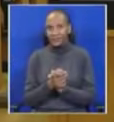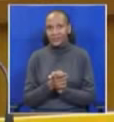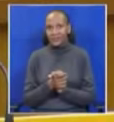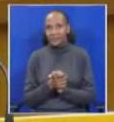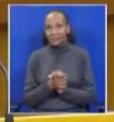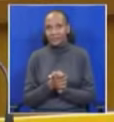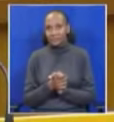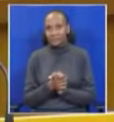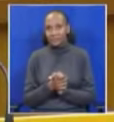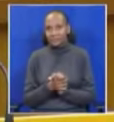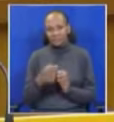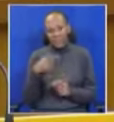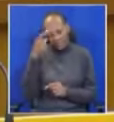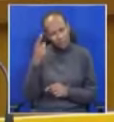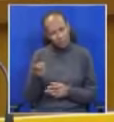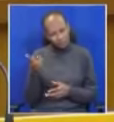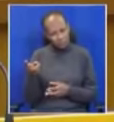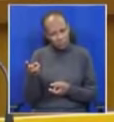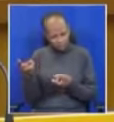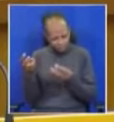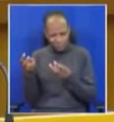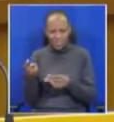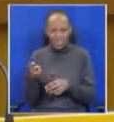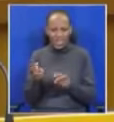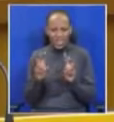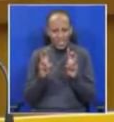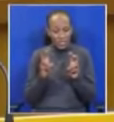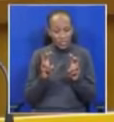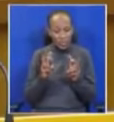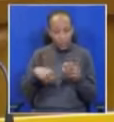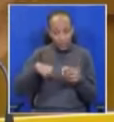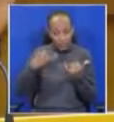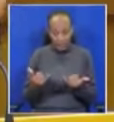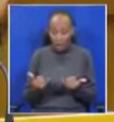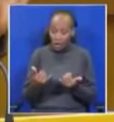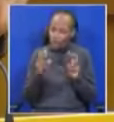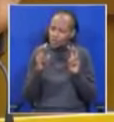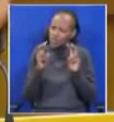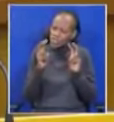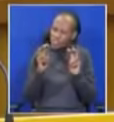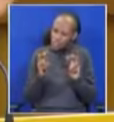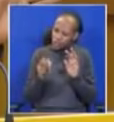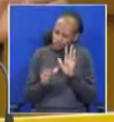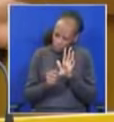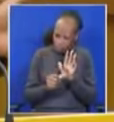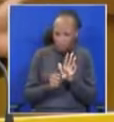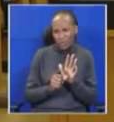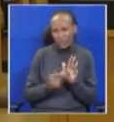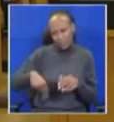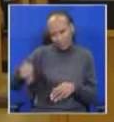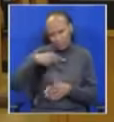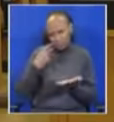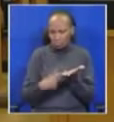I think you should listen. We're discussing a very serious matter that has to do with the lives of poor